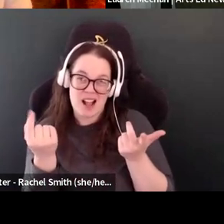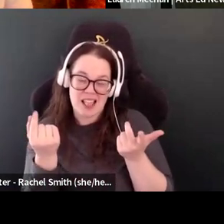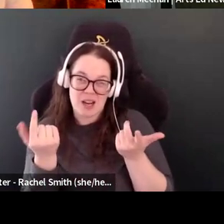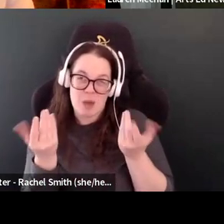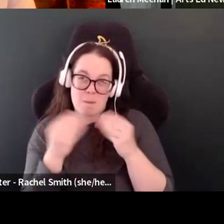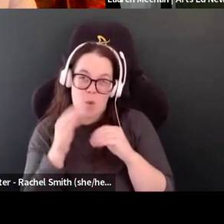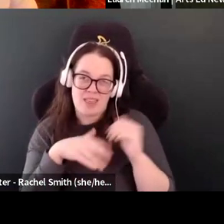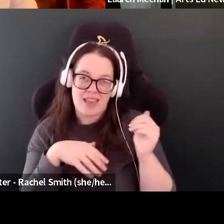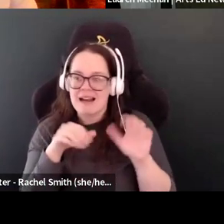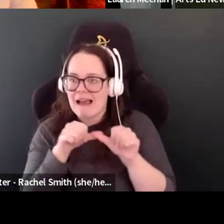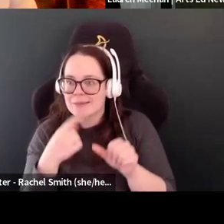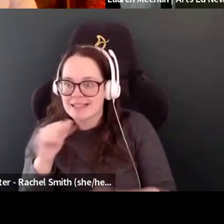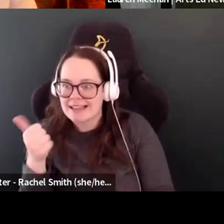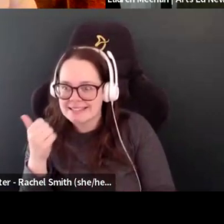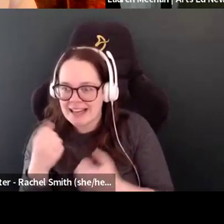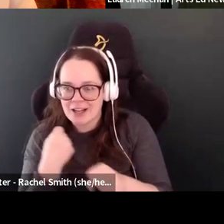years.